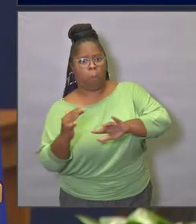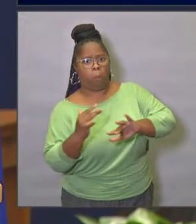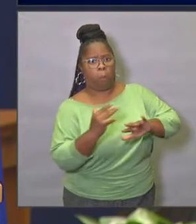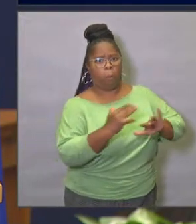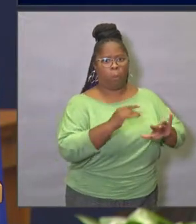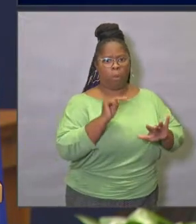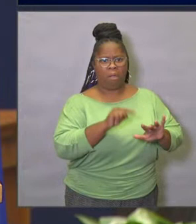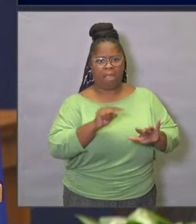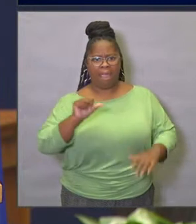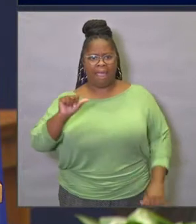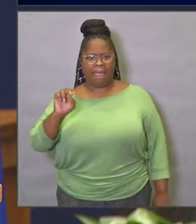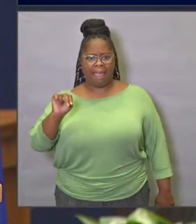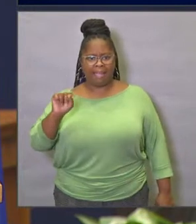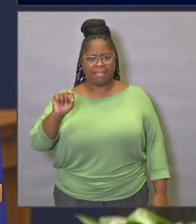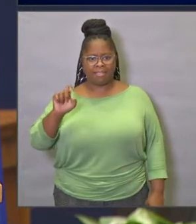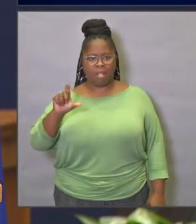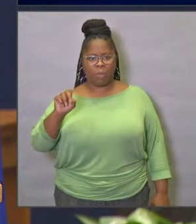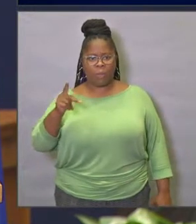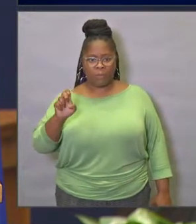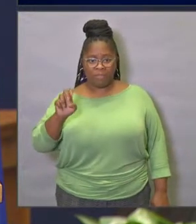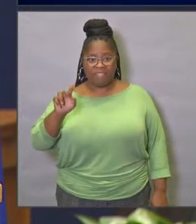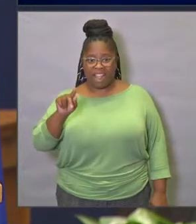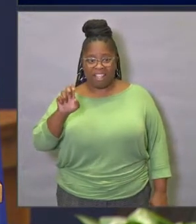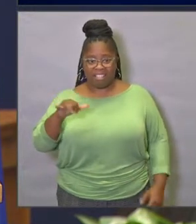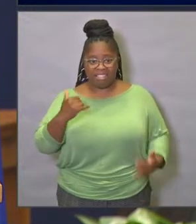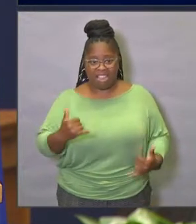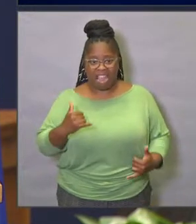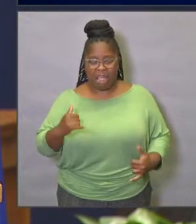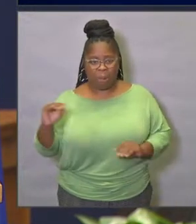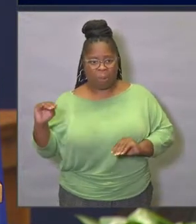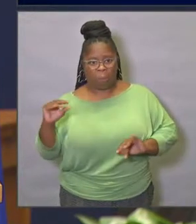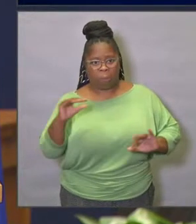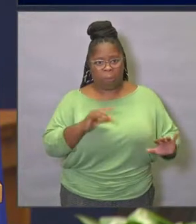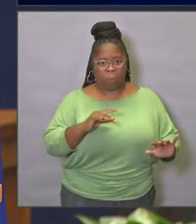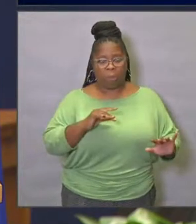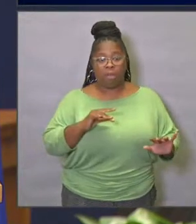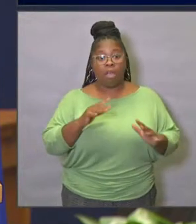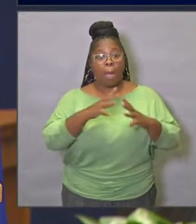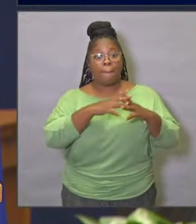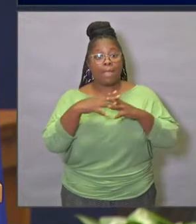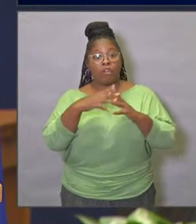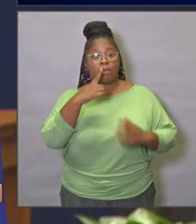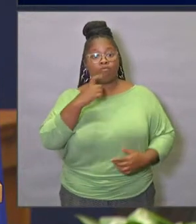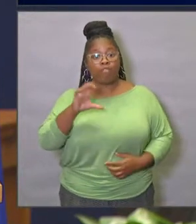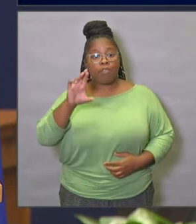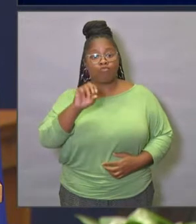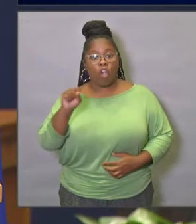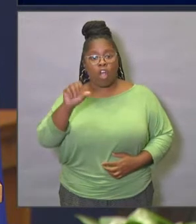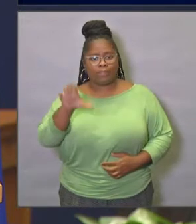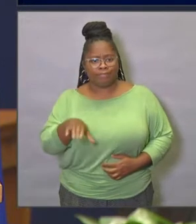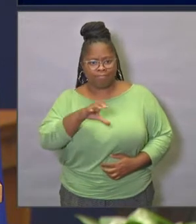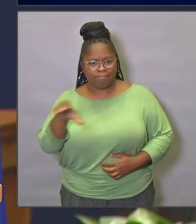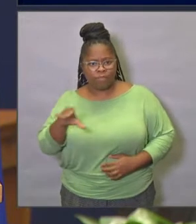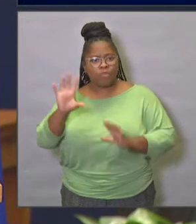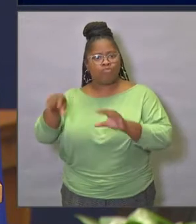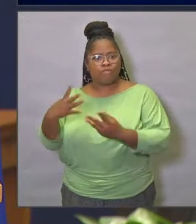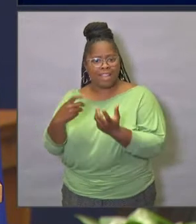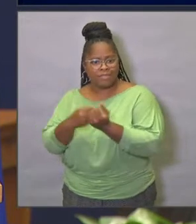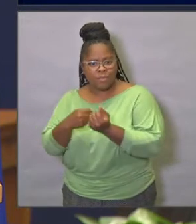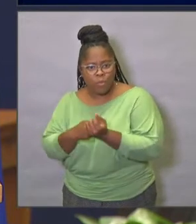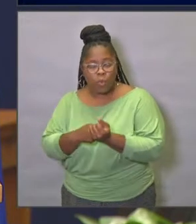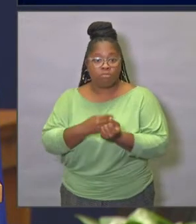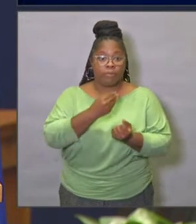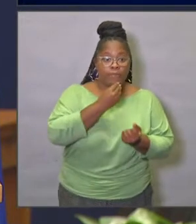emergency personnel and local leaders to provide resources and support, including food, water, and a safe place to stay